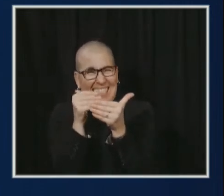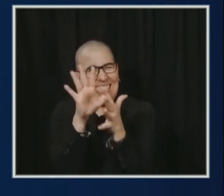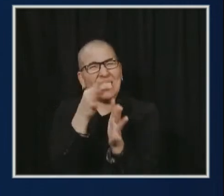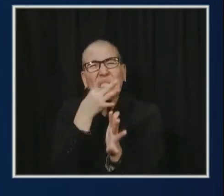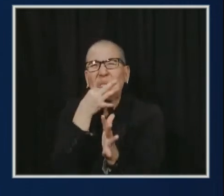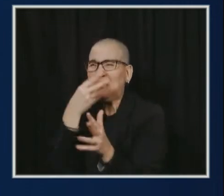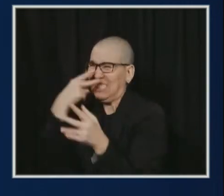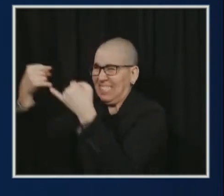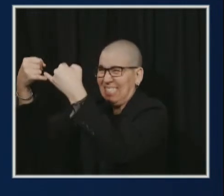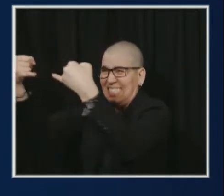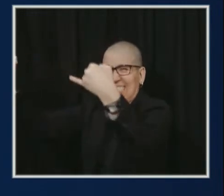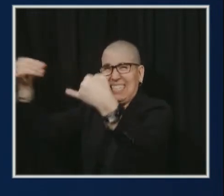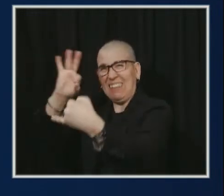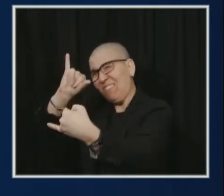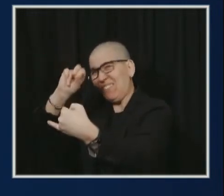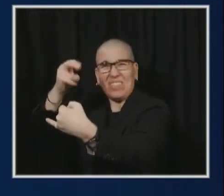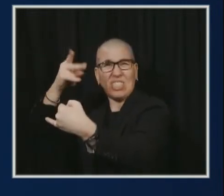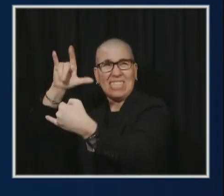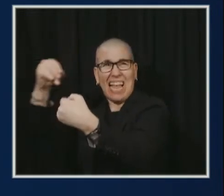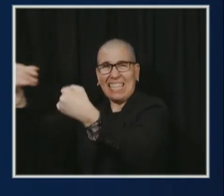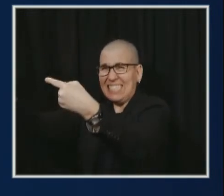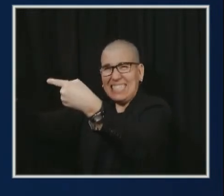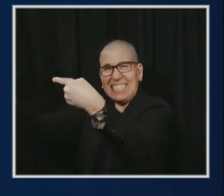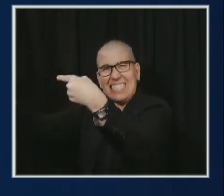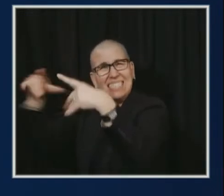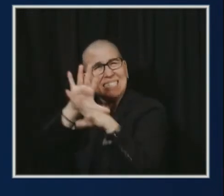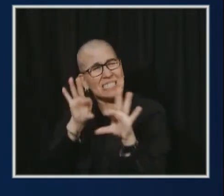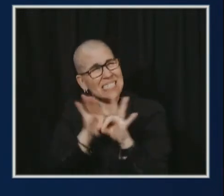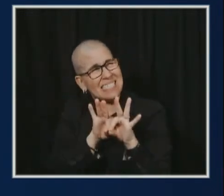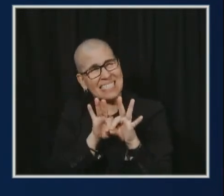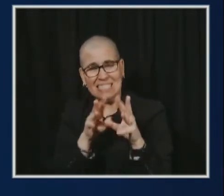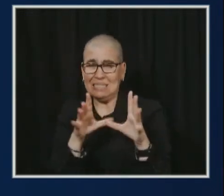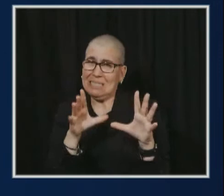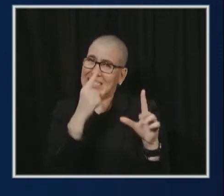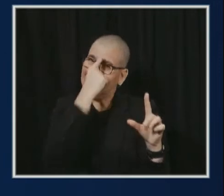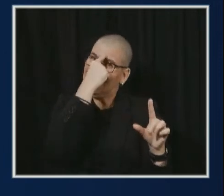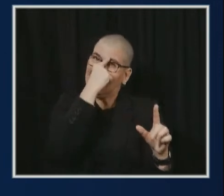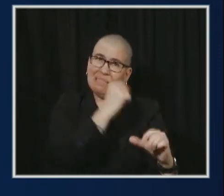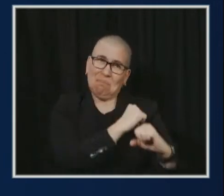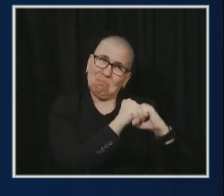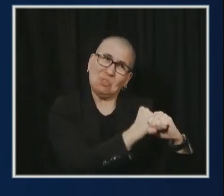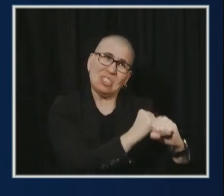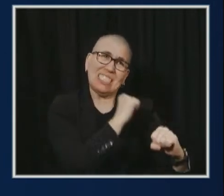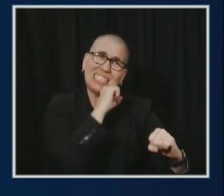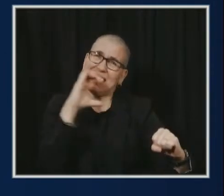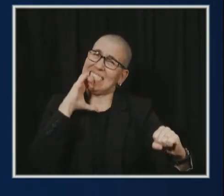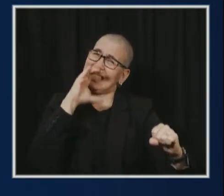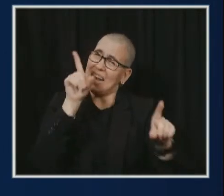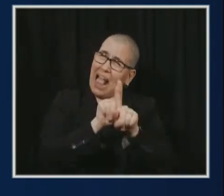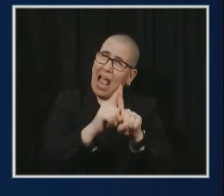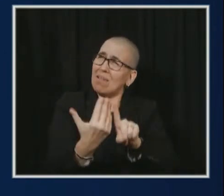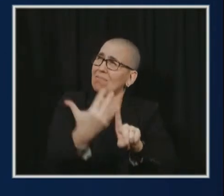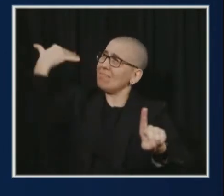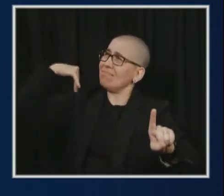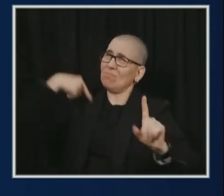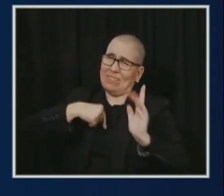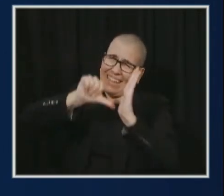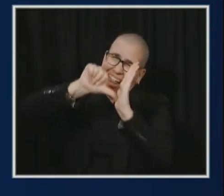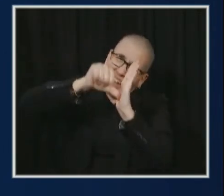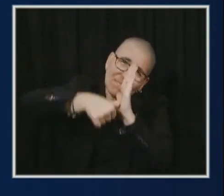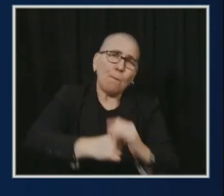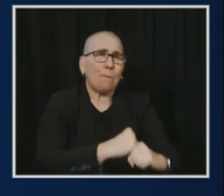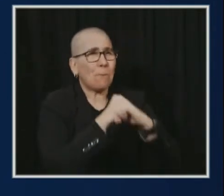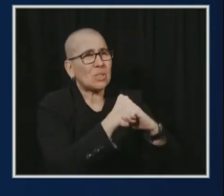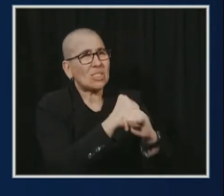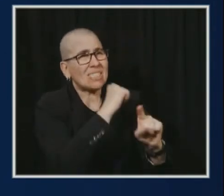We understood that when we did this, we had to protect our seniors. It means that that commitment has been there from the beginning. It remains there today. 90%